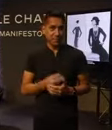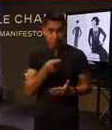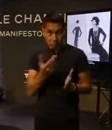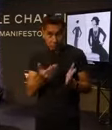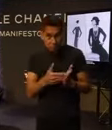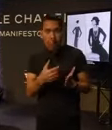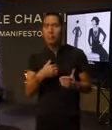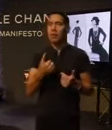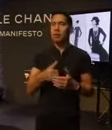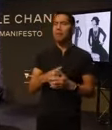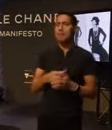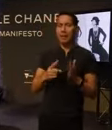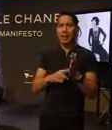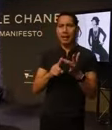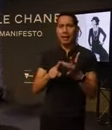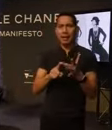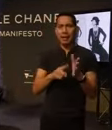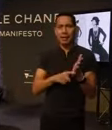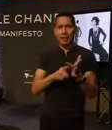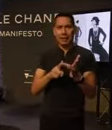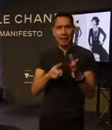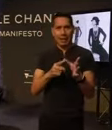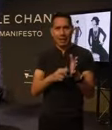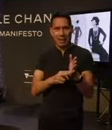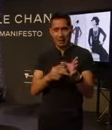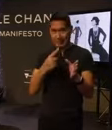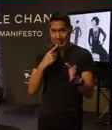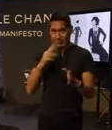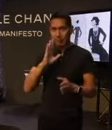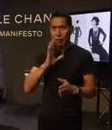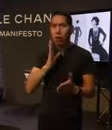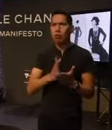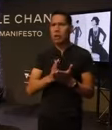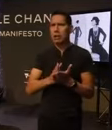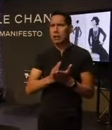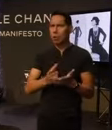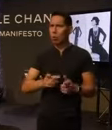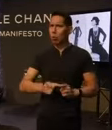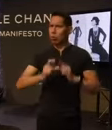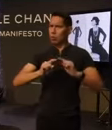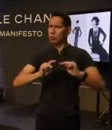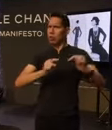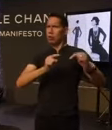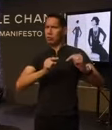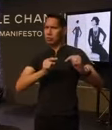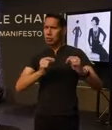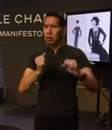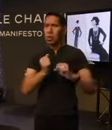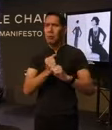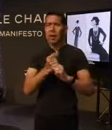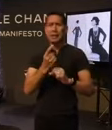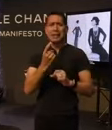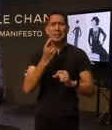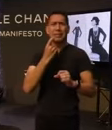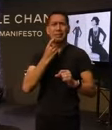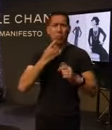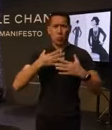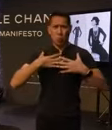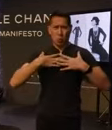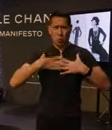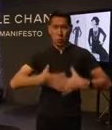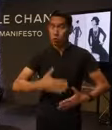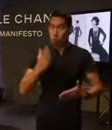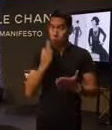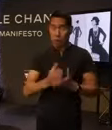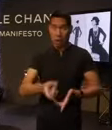I mean, as Liliana was saying, it's often much more challenging to make very simple garments. They're much harder